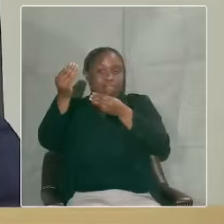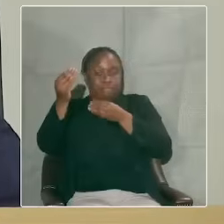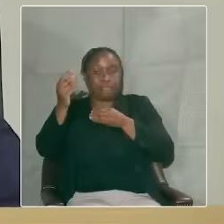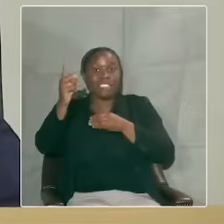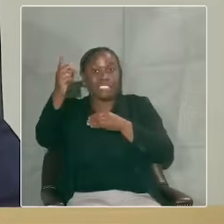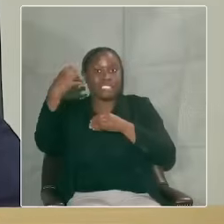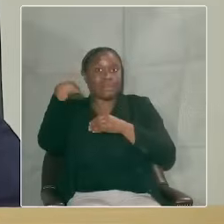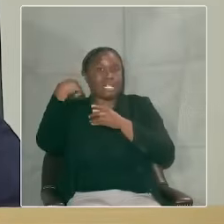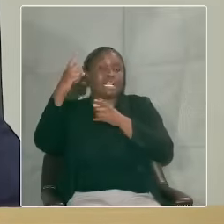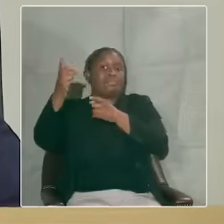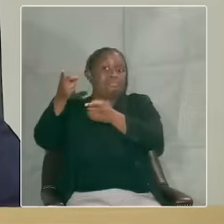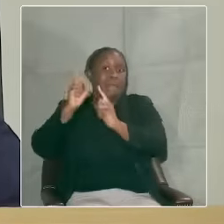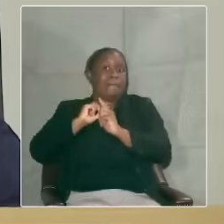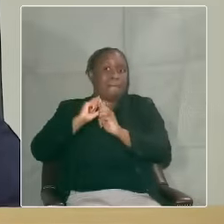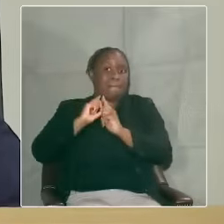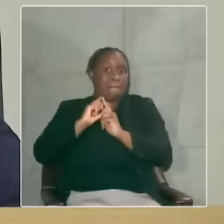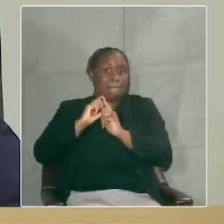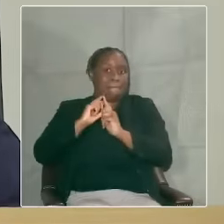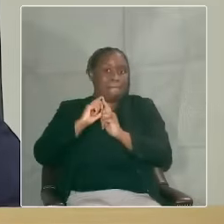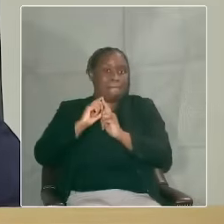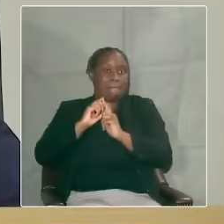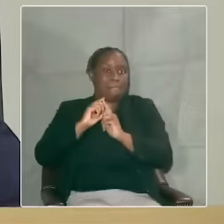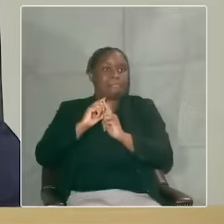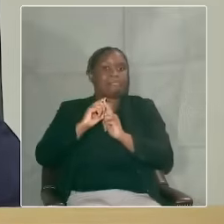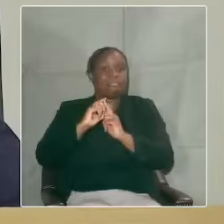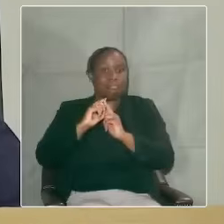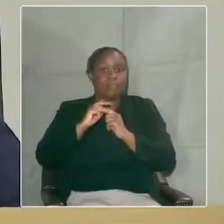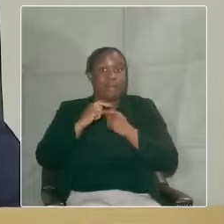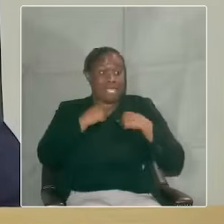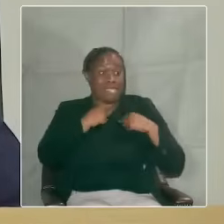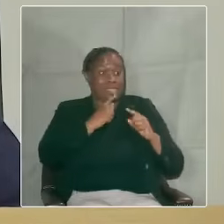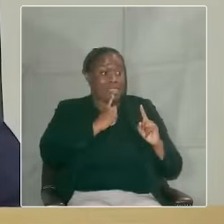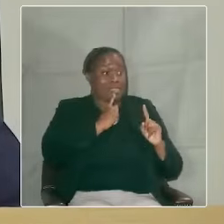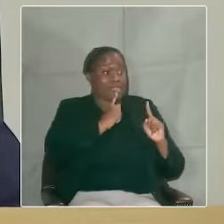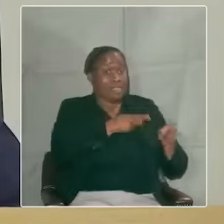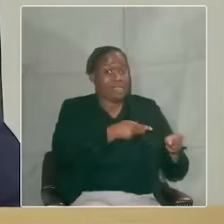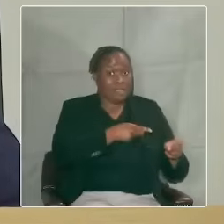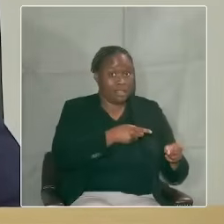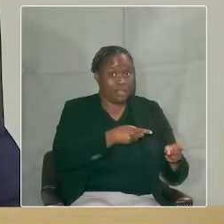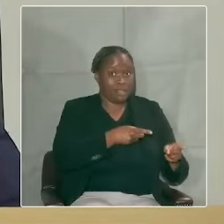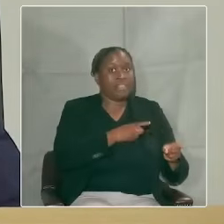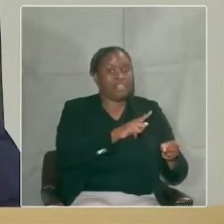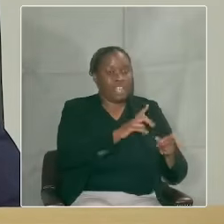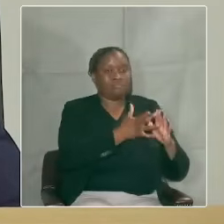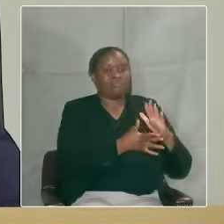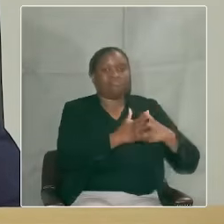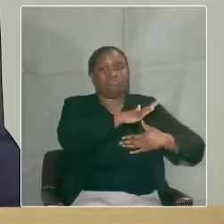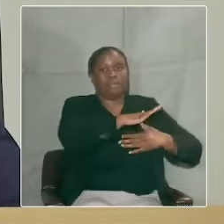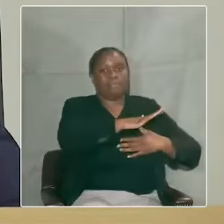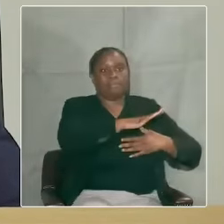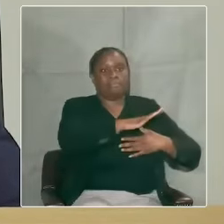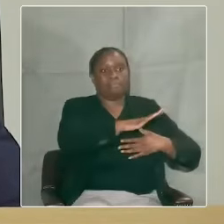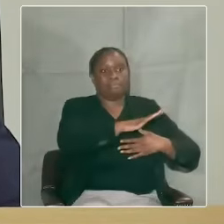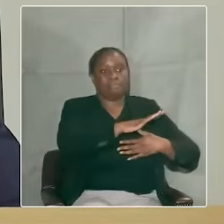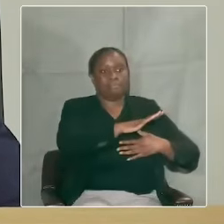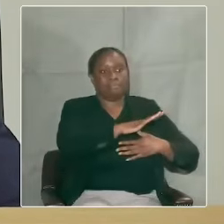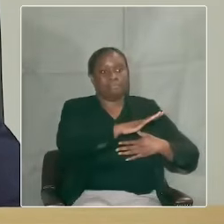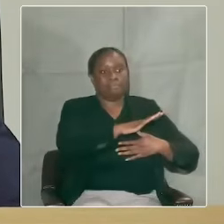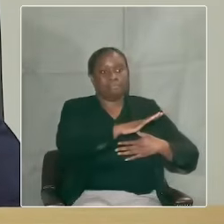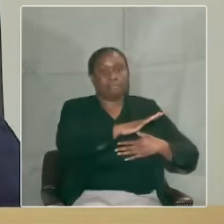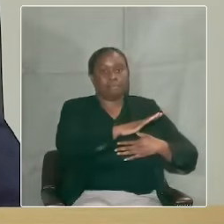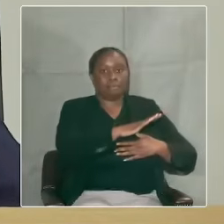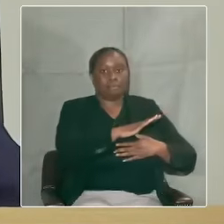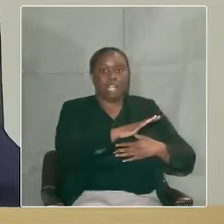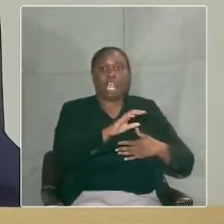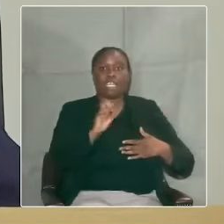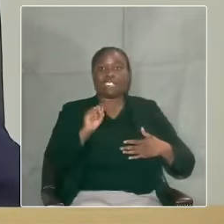direct instruction from me, it took precedence over Sibia's